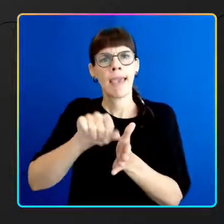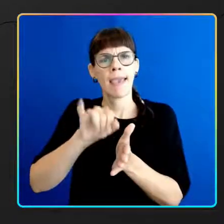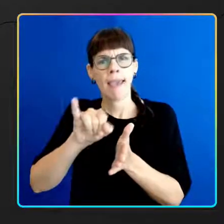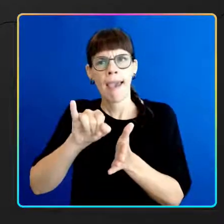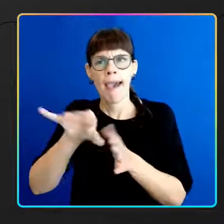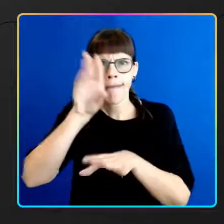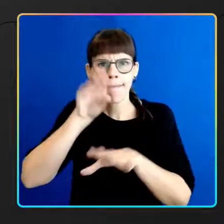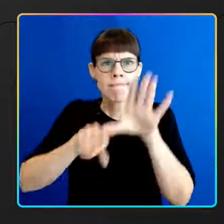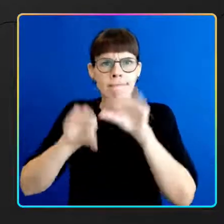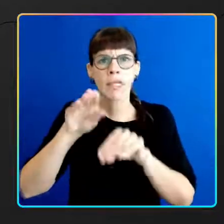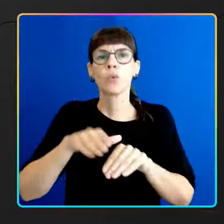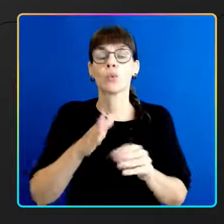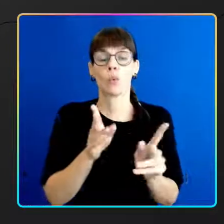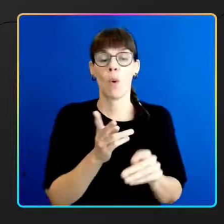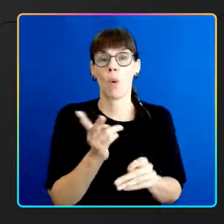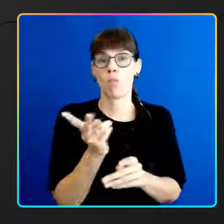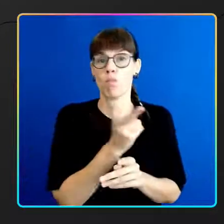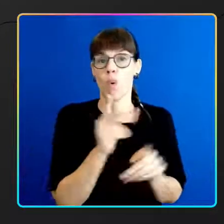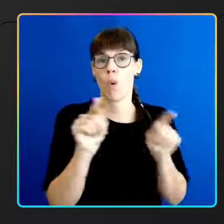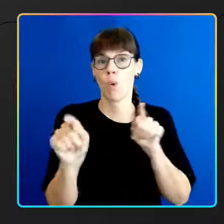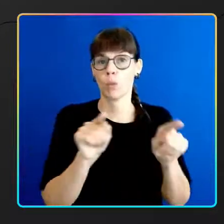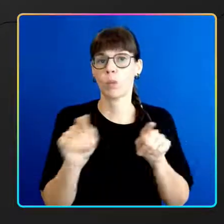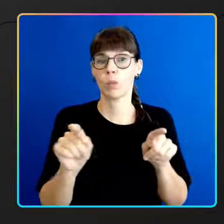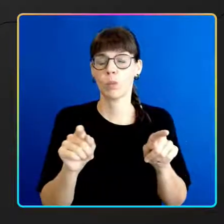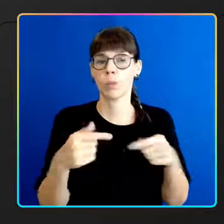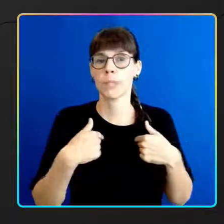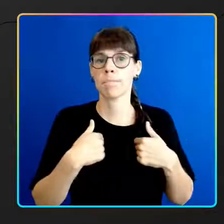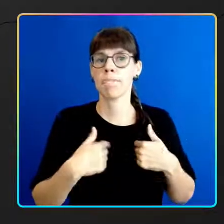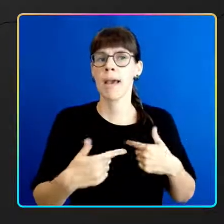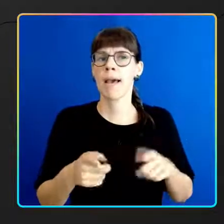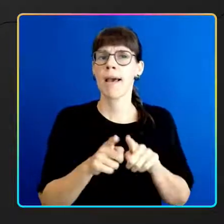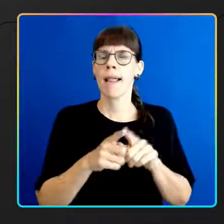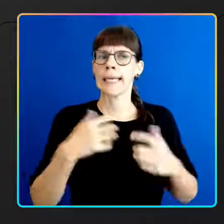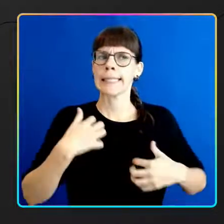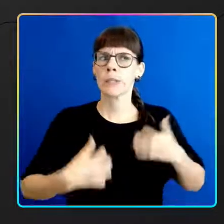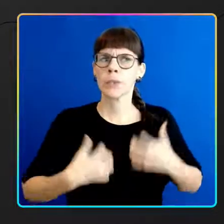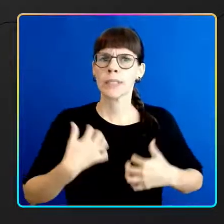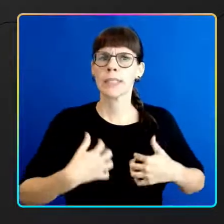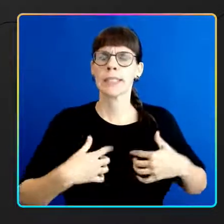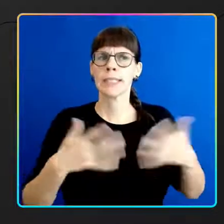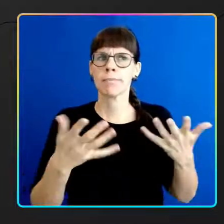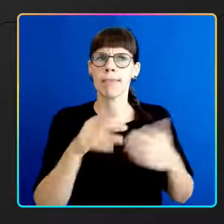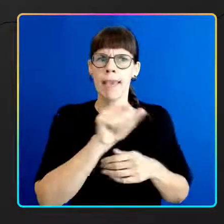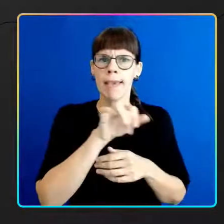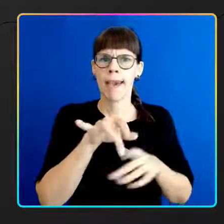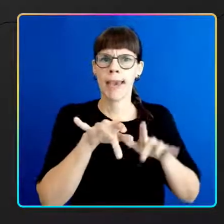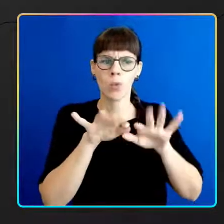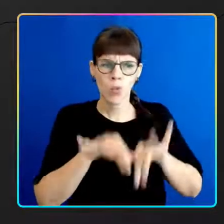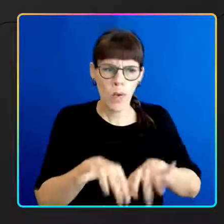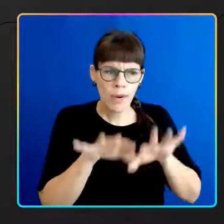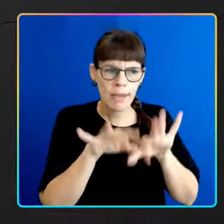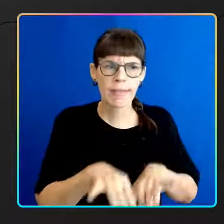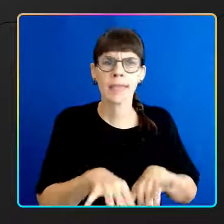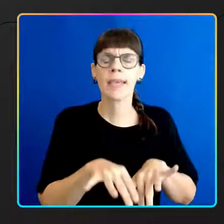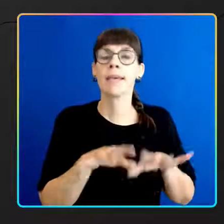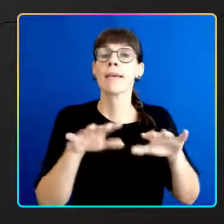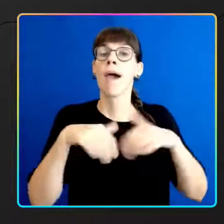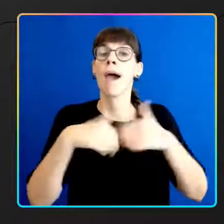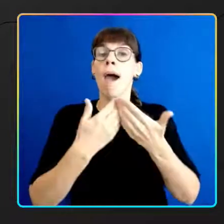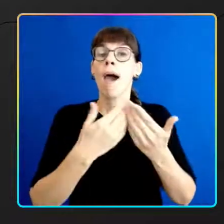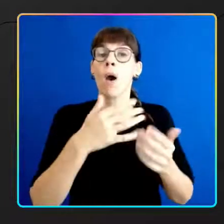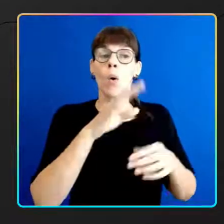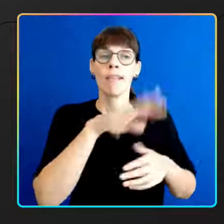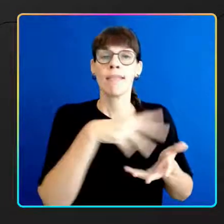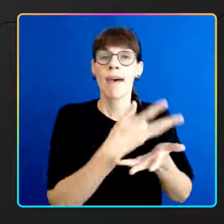use both of them. Because I'm interested to writing about AI and data analysis. So my day